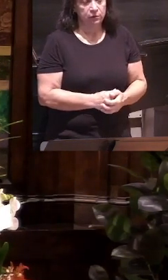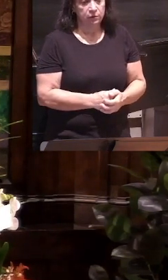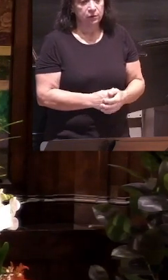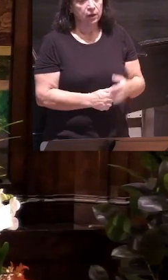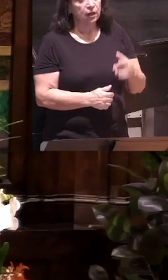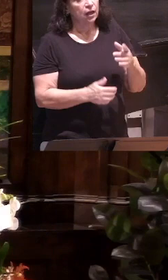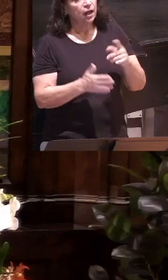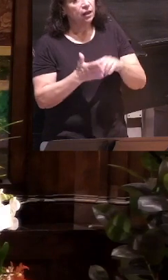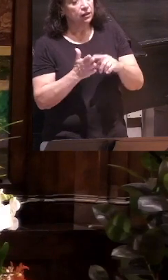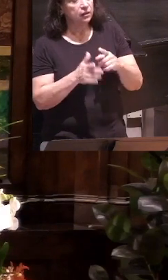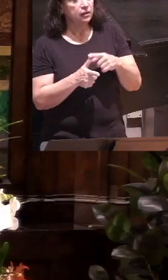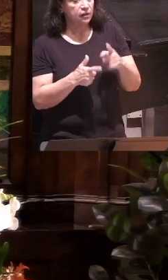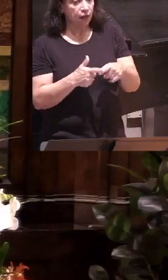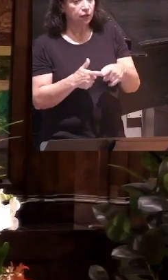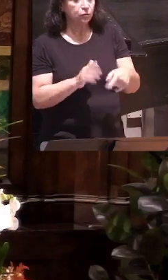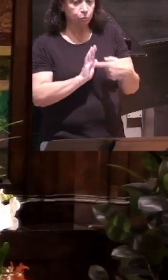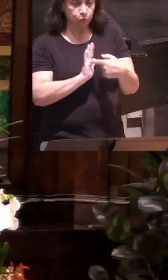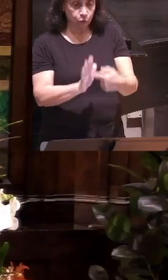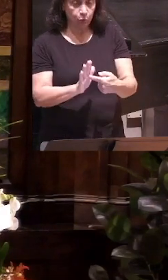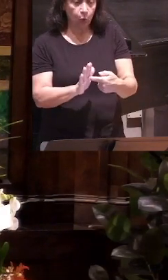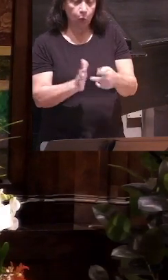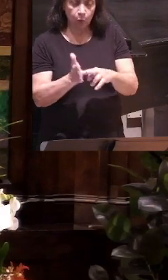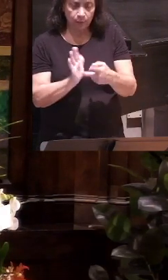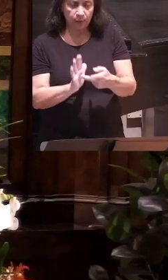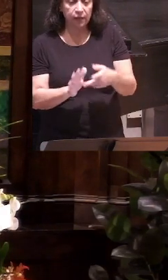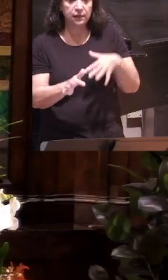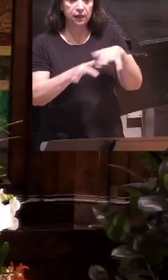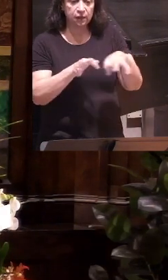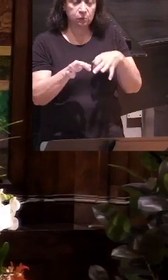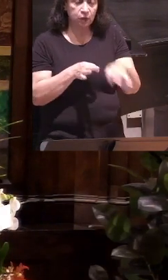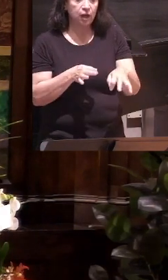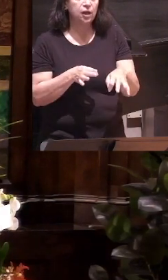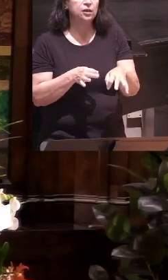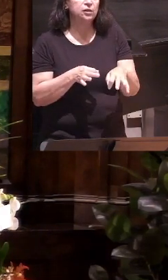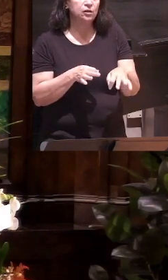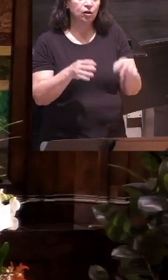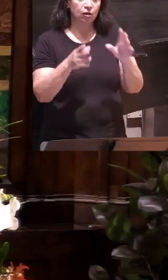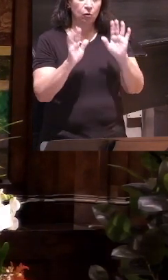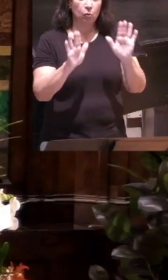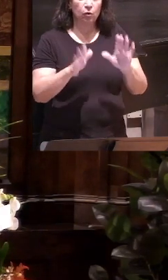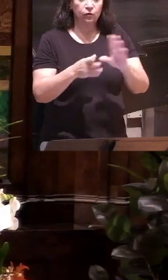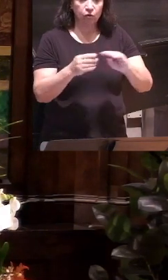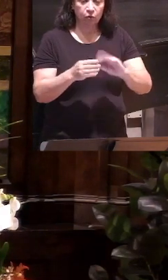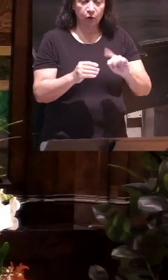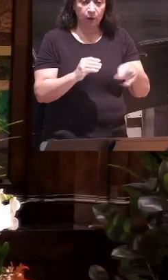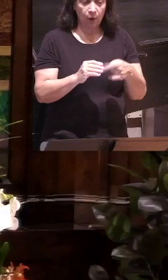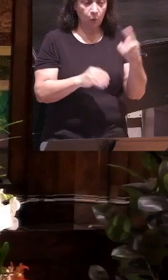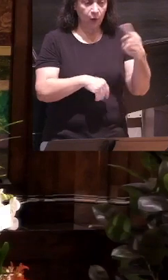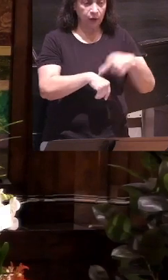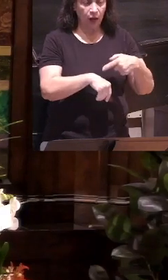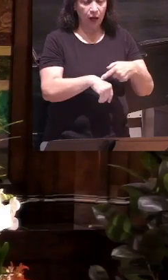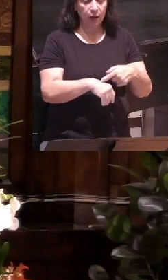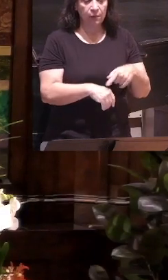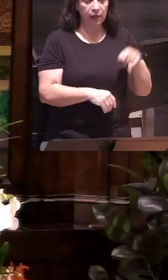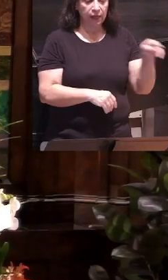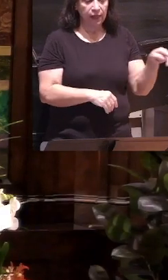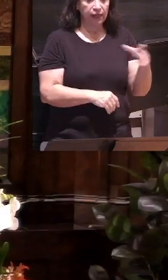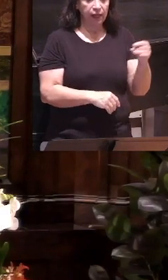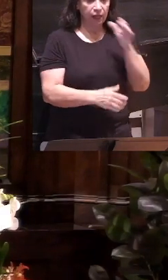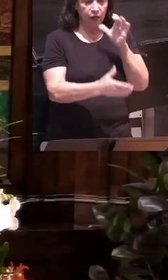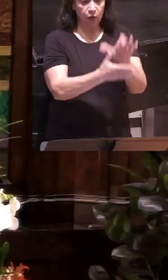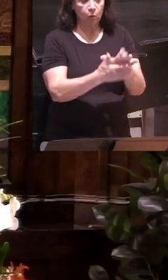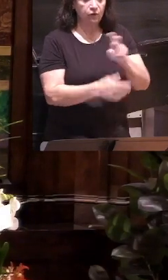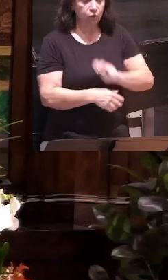And then to illustrate what he meant, he told this wonderful story about a time that he and Tammy